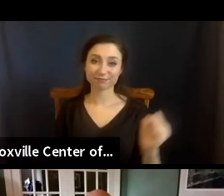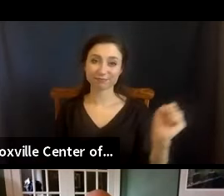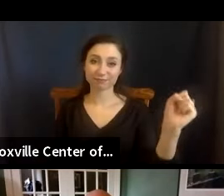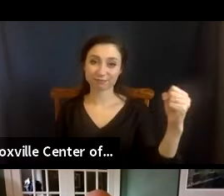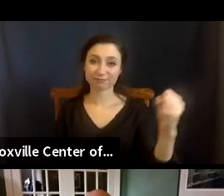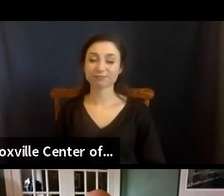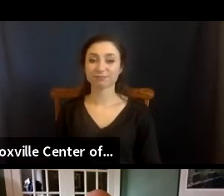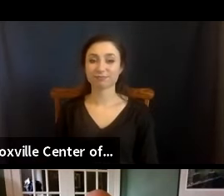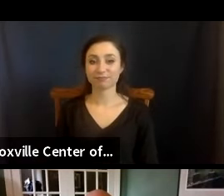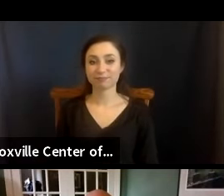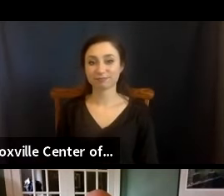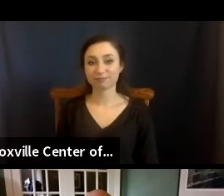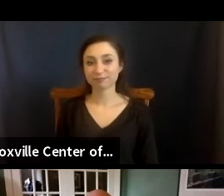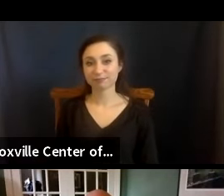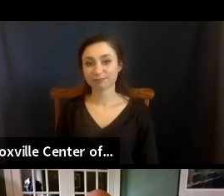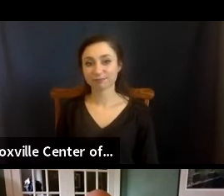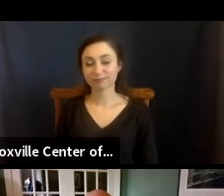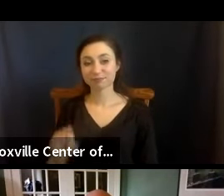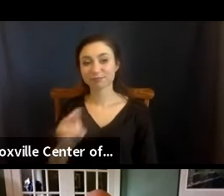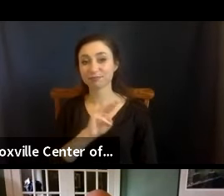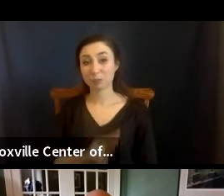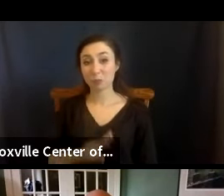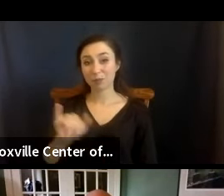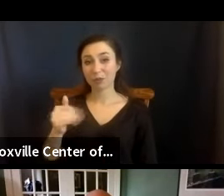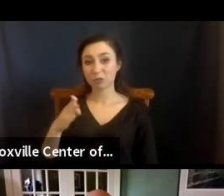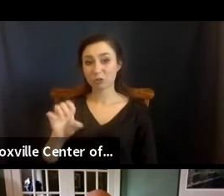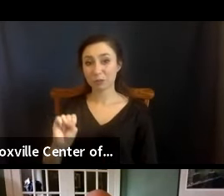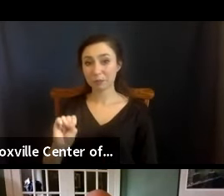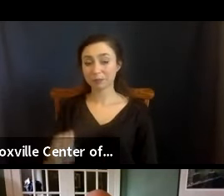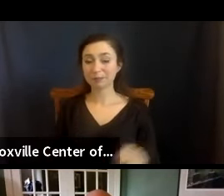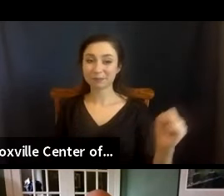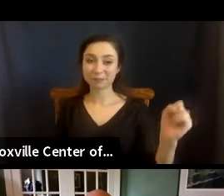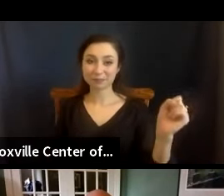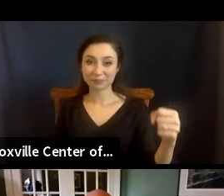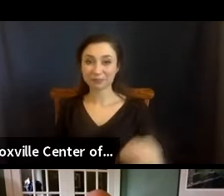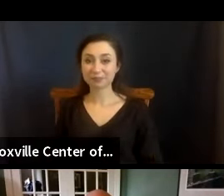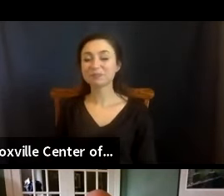Yes. Mayor Jacobs. Yes.